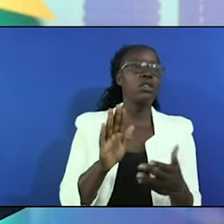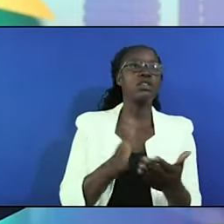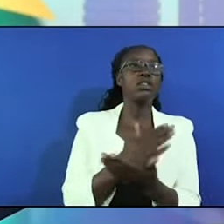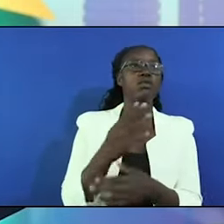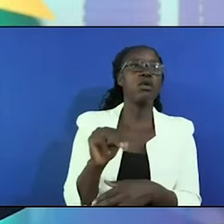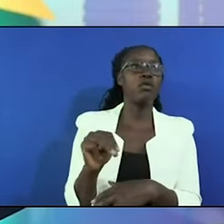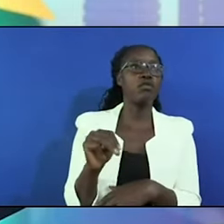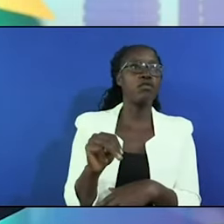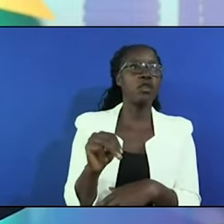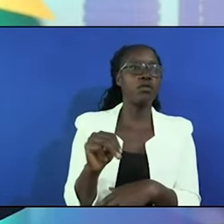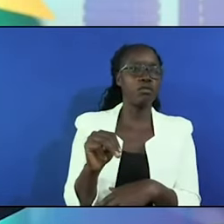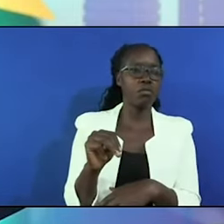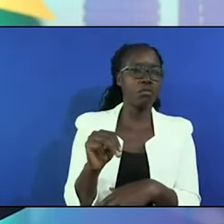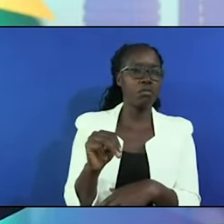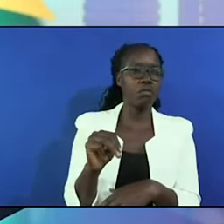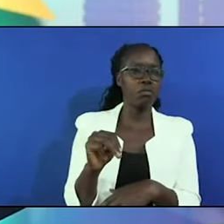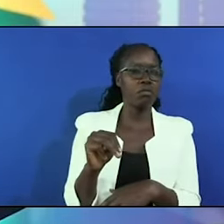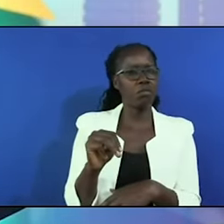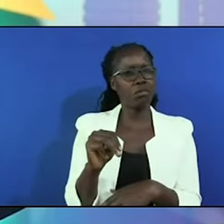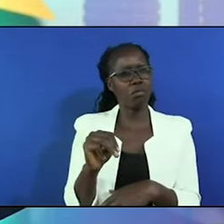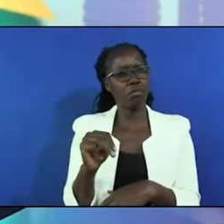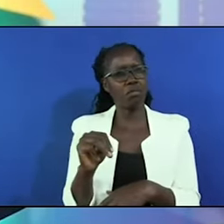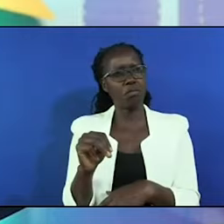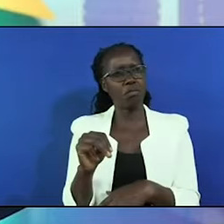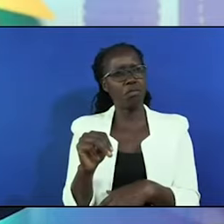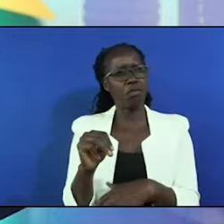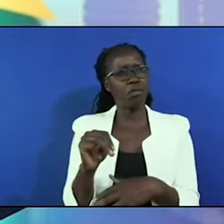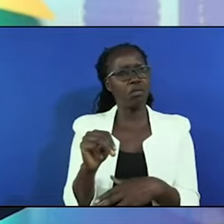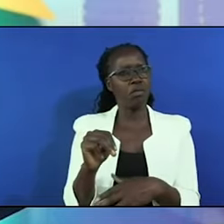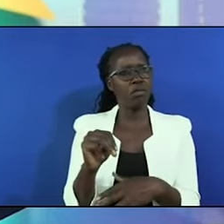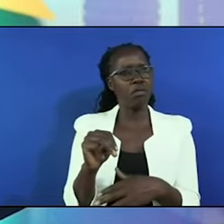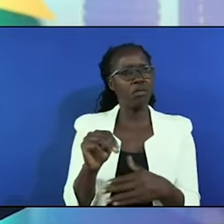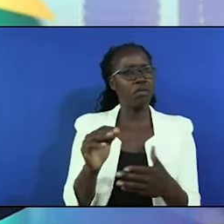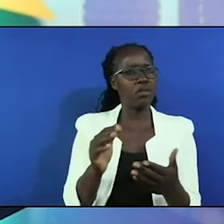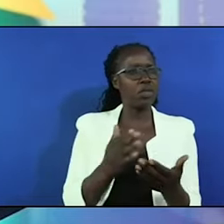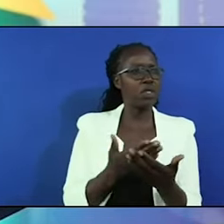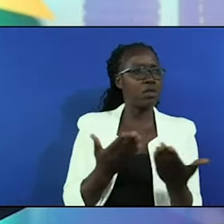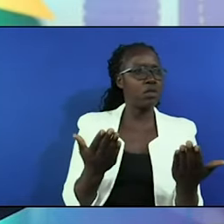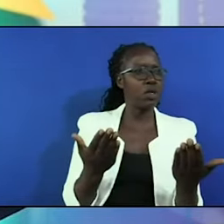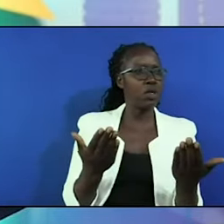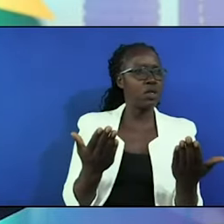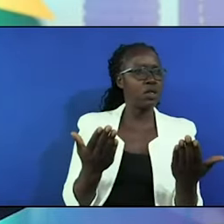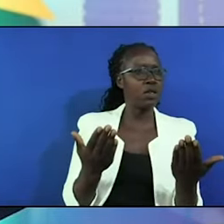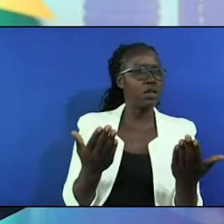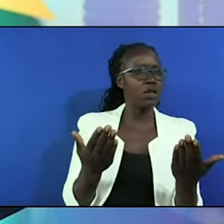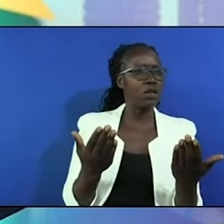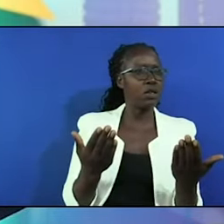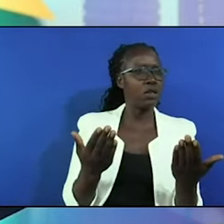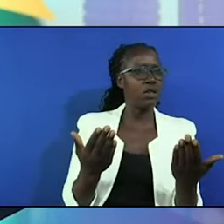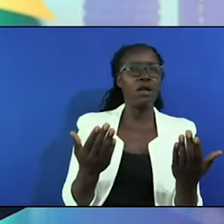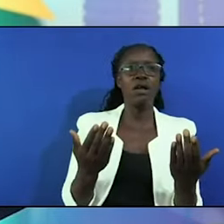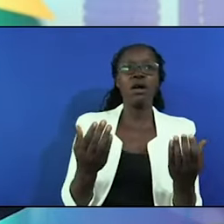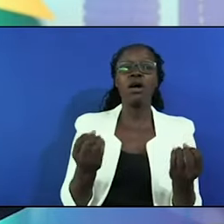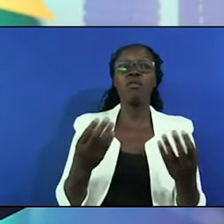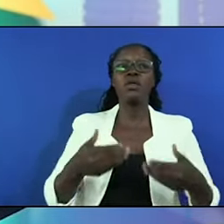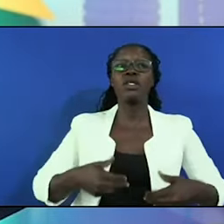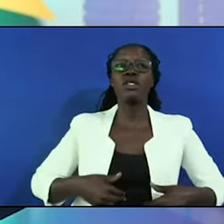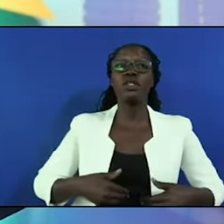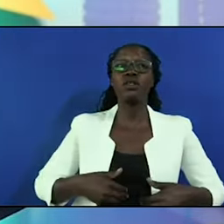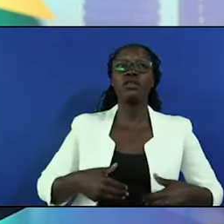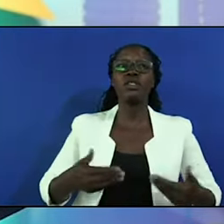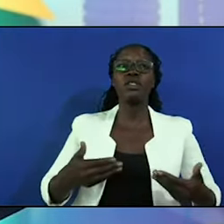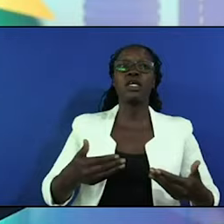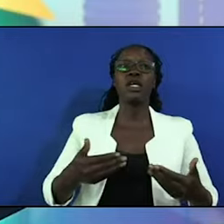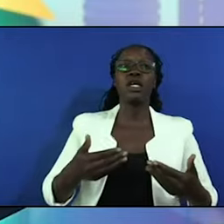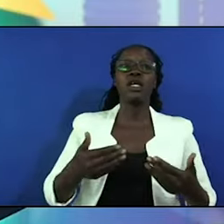some of them young people, did you see that choir called His Own? His Own is made of many youth. They have graced